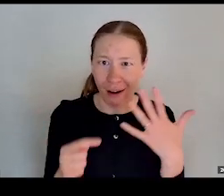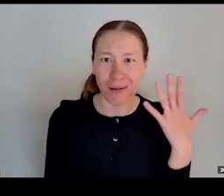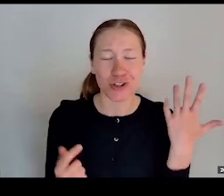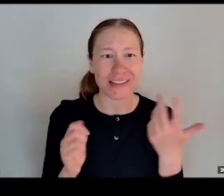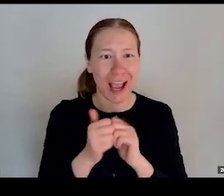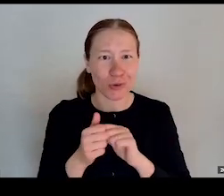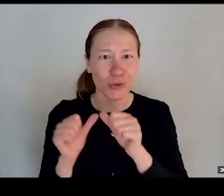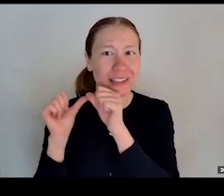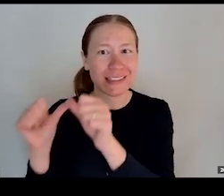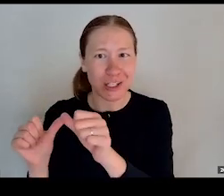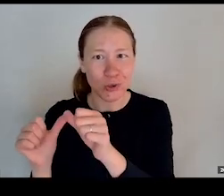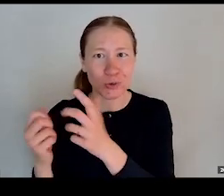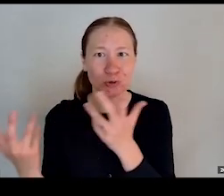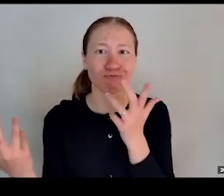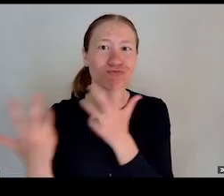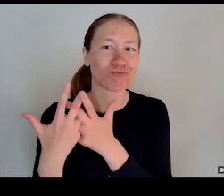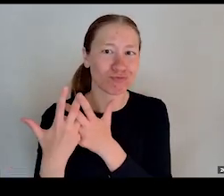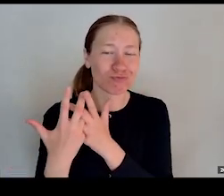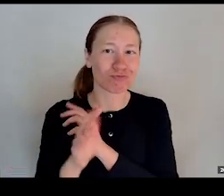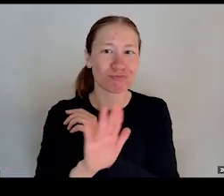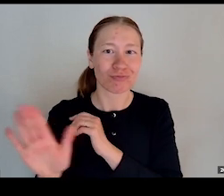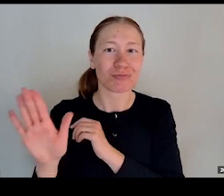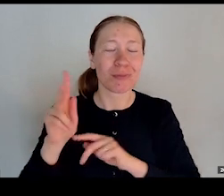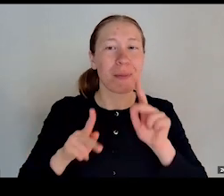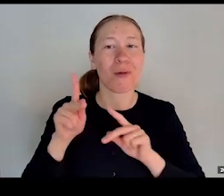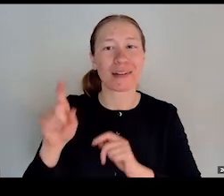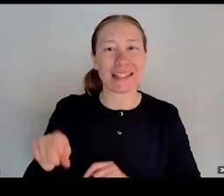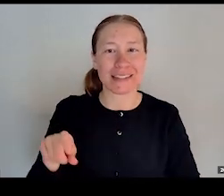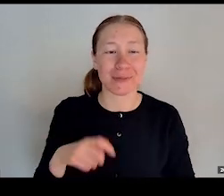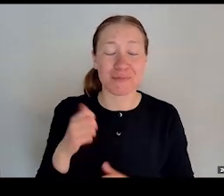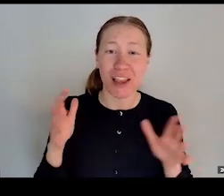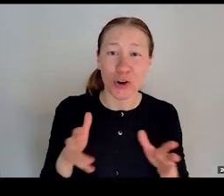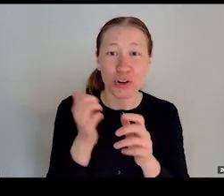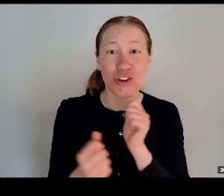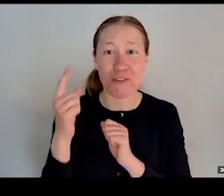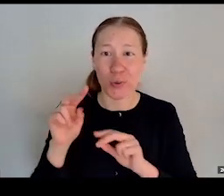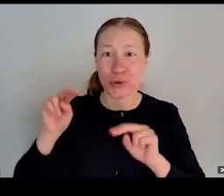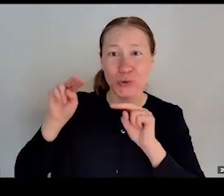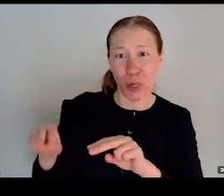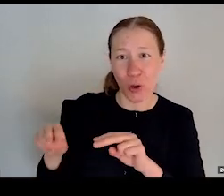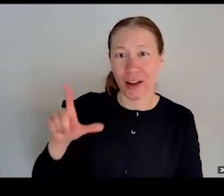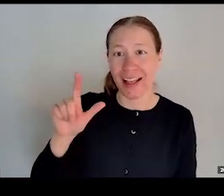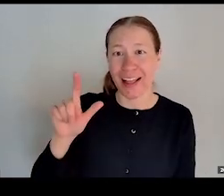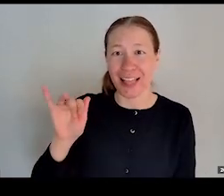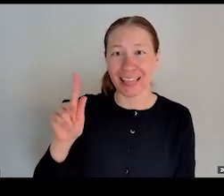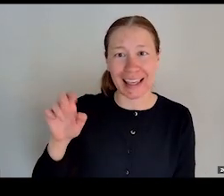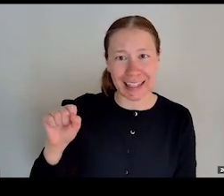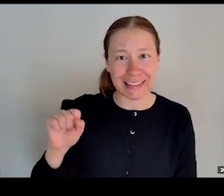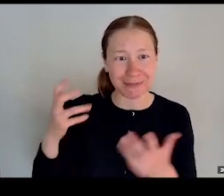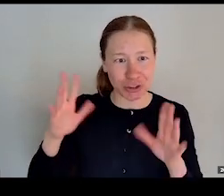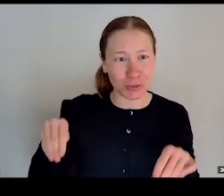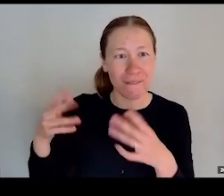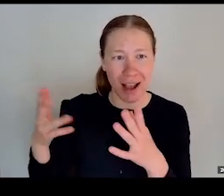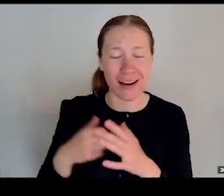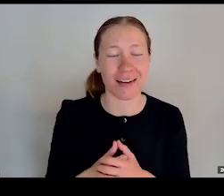to individuals' needs. So I really encourage that everyone check out the links that are provided. I'm going to switch to this next